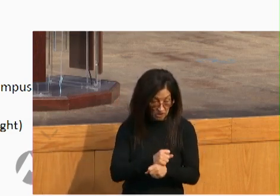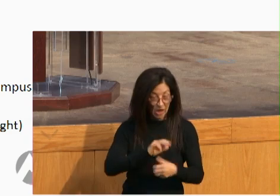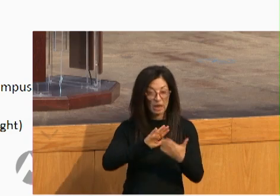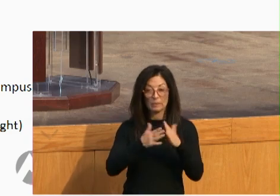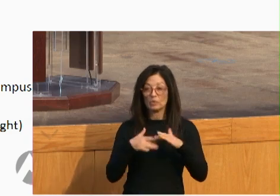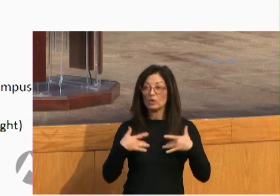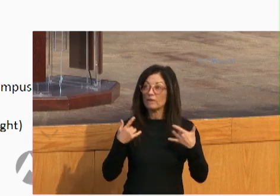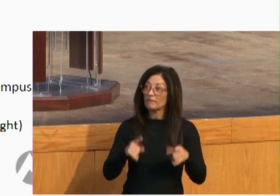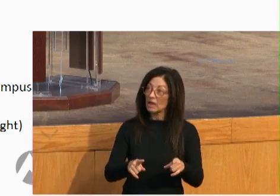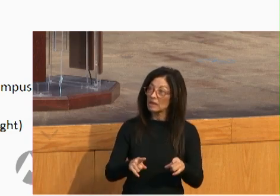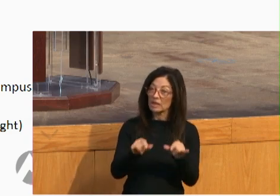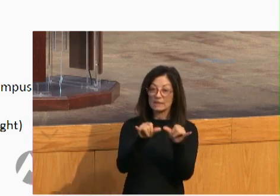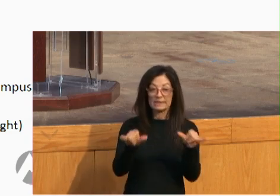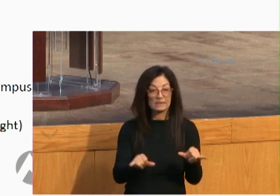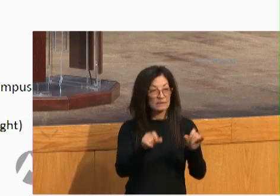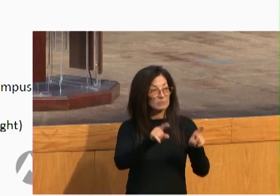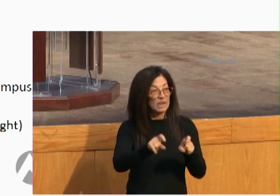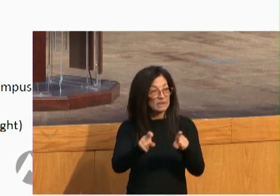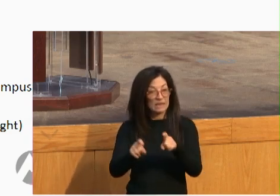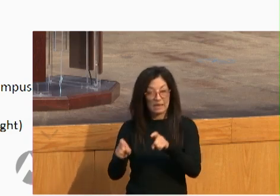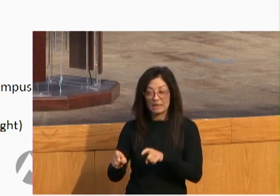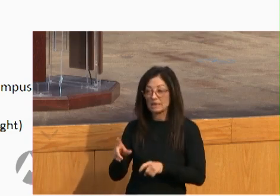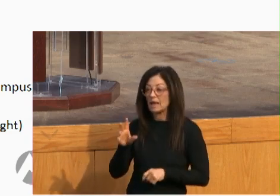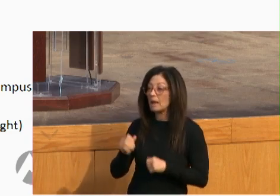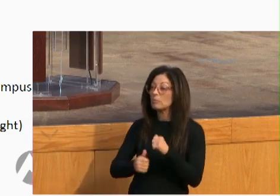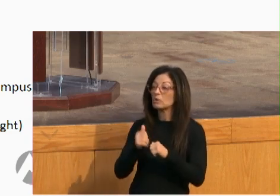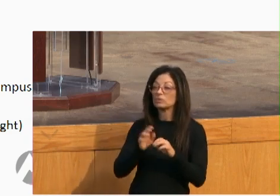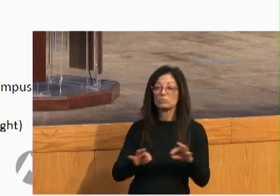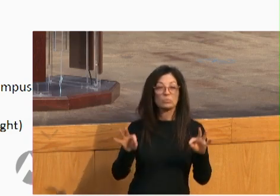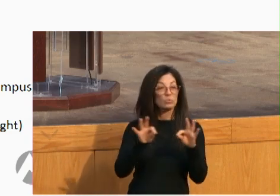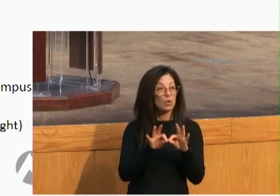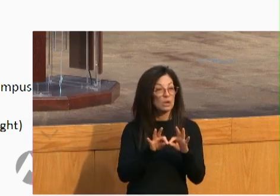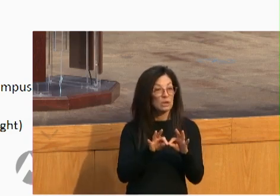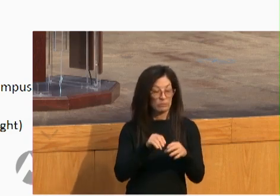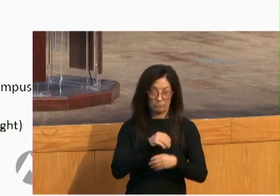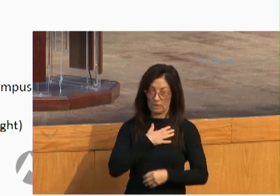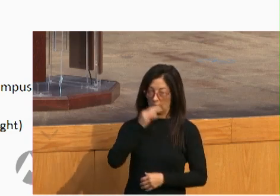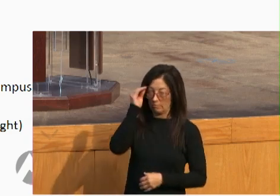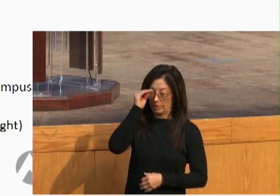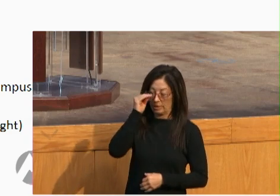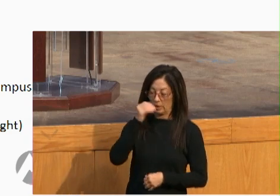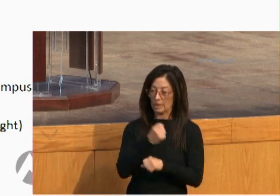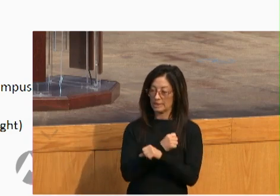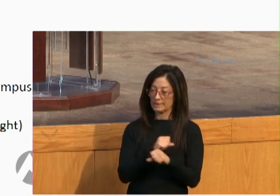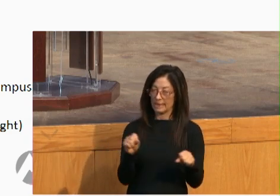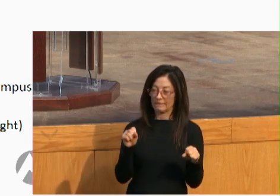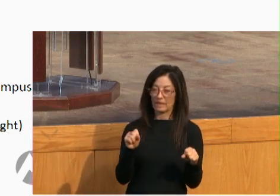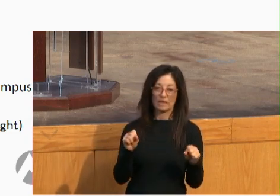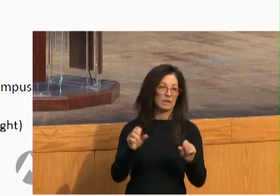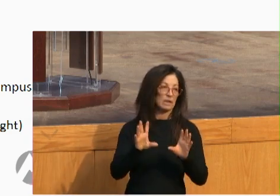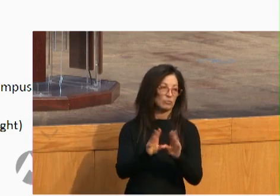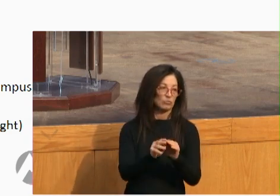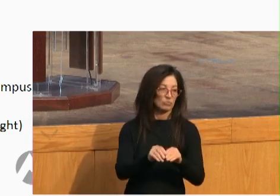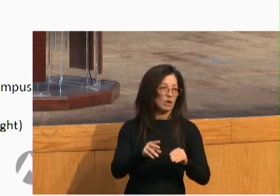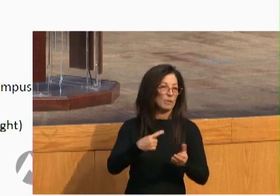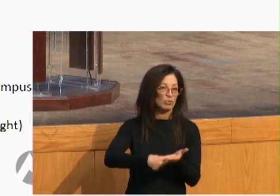events, systems testings, and most importantly, in my opinion, the safety briefings. Him and his staff